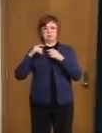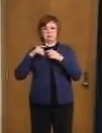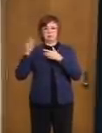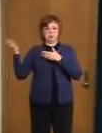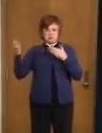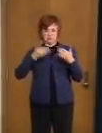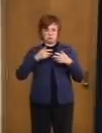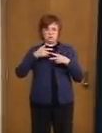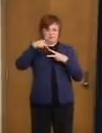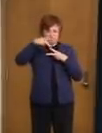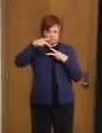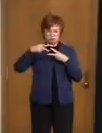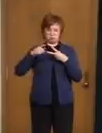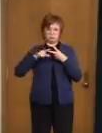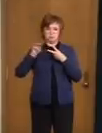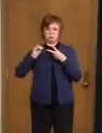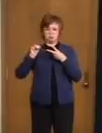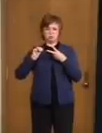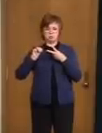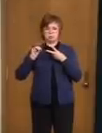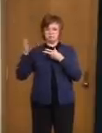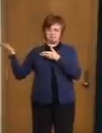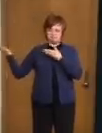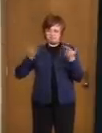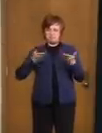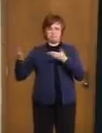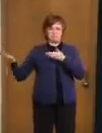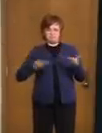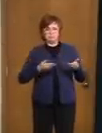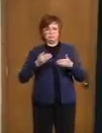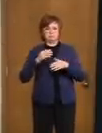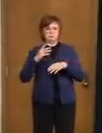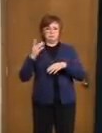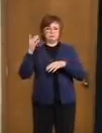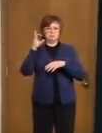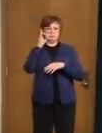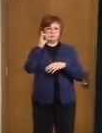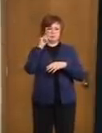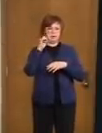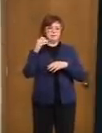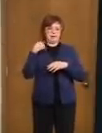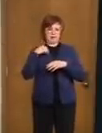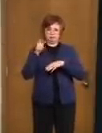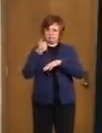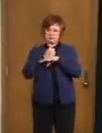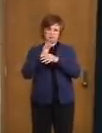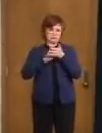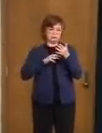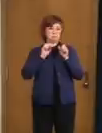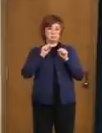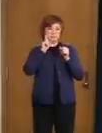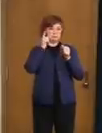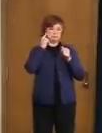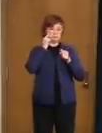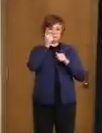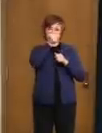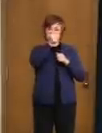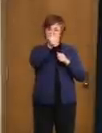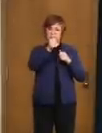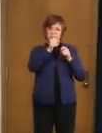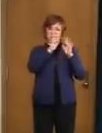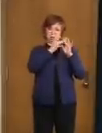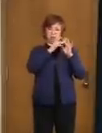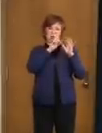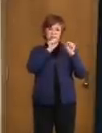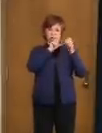and now it's online as well, that everyone can see allocations by province. And then, of course, there's the capacity